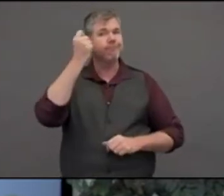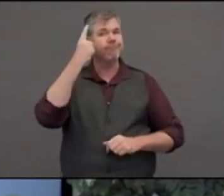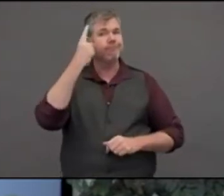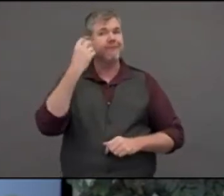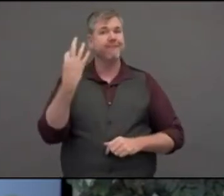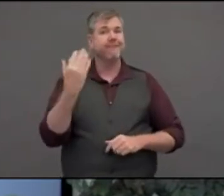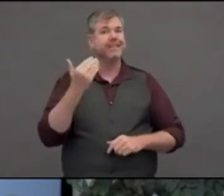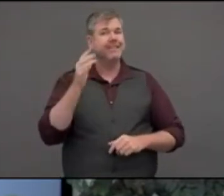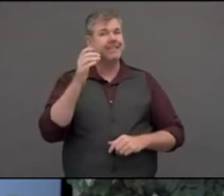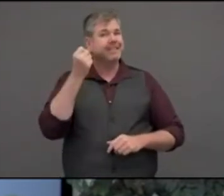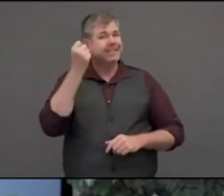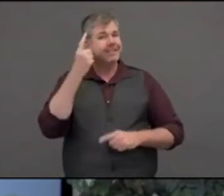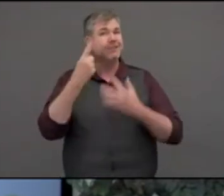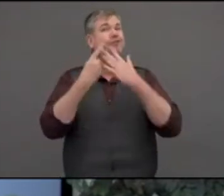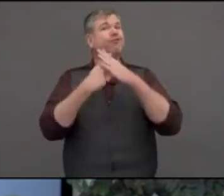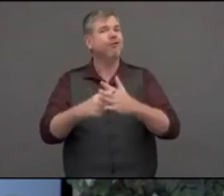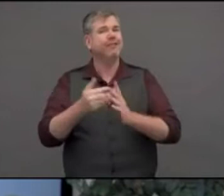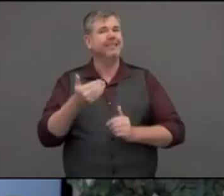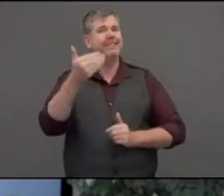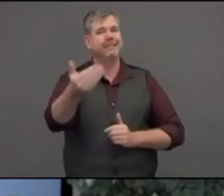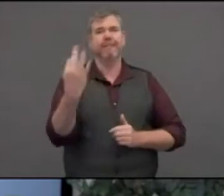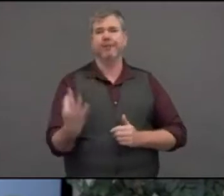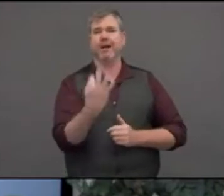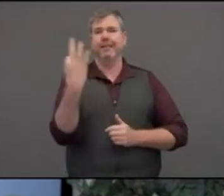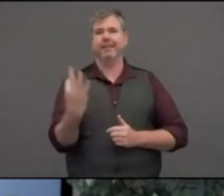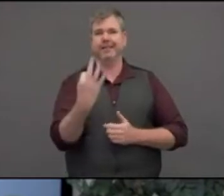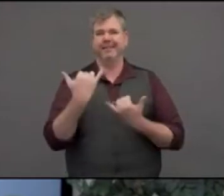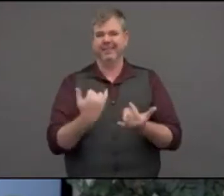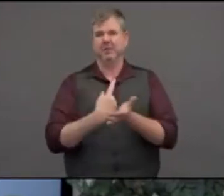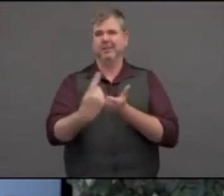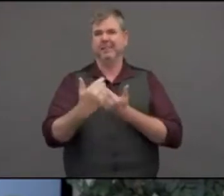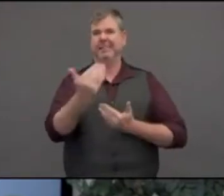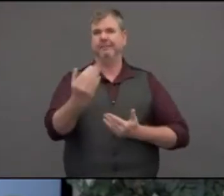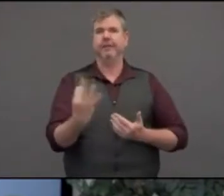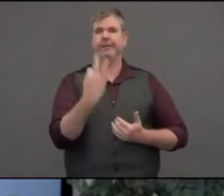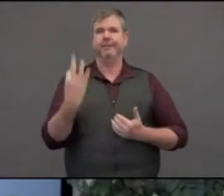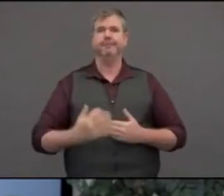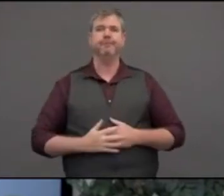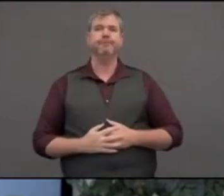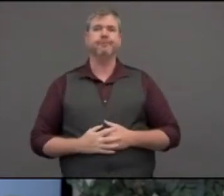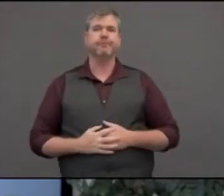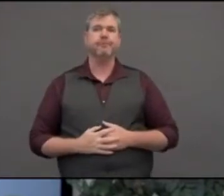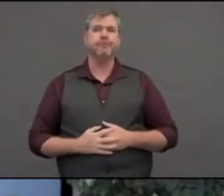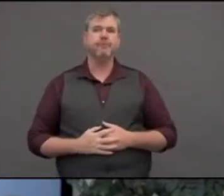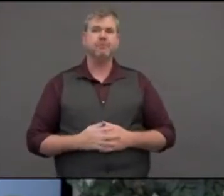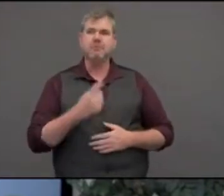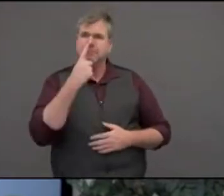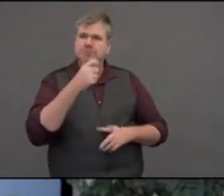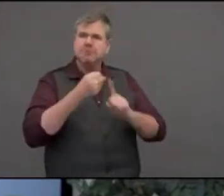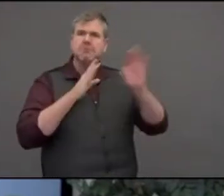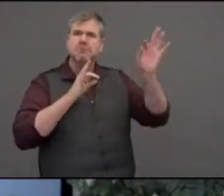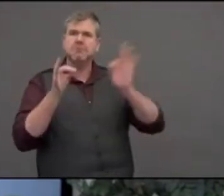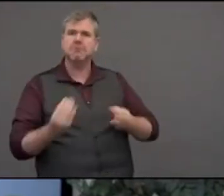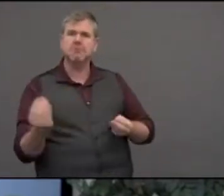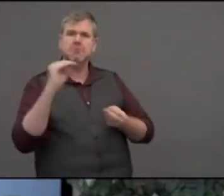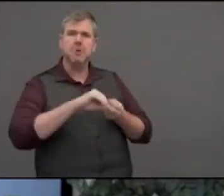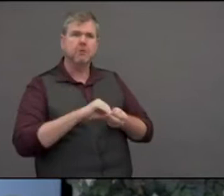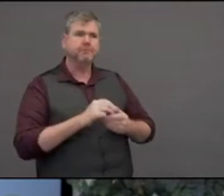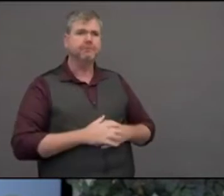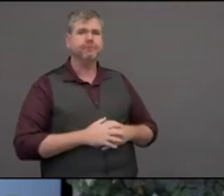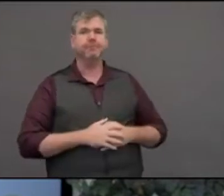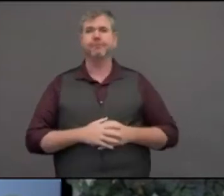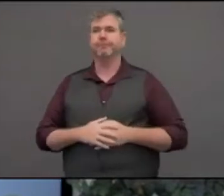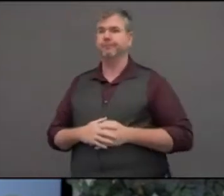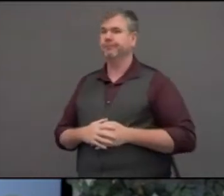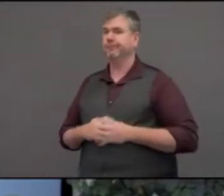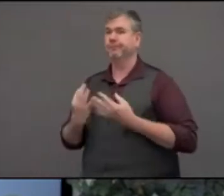James, what is this order about? Sure. I think the first thing that's important to recognize is, why are we